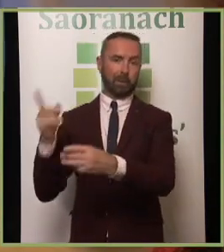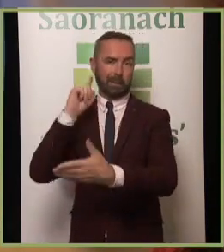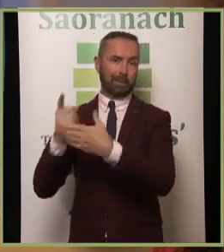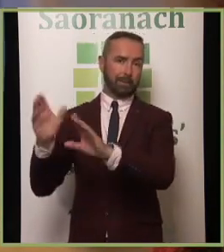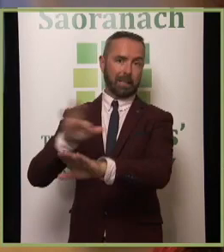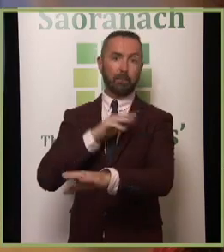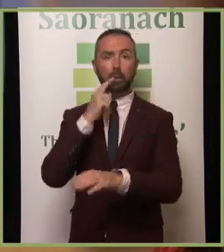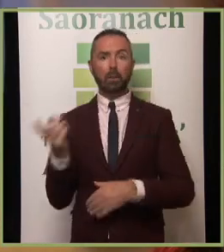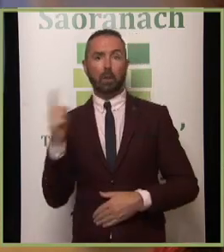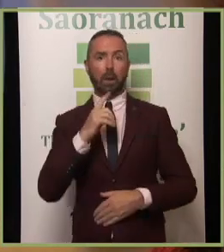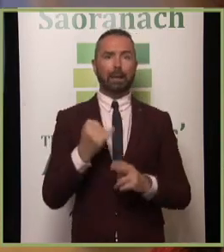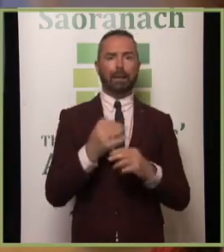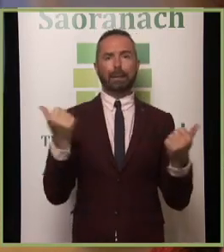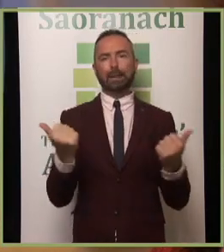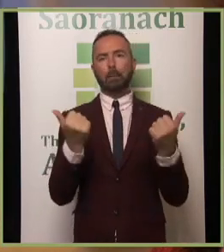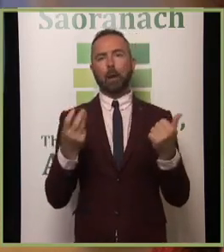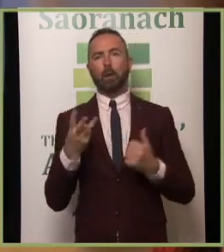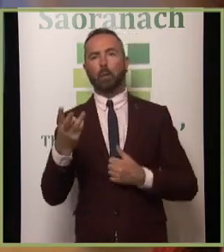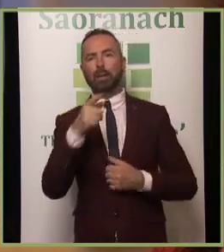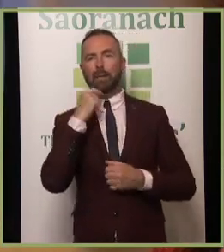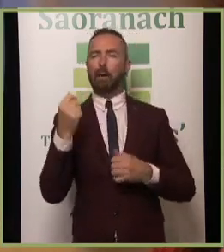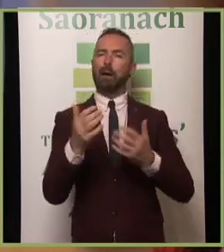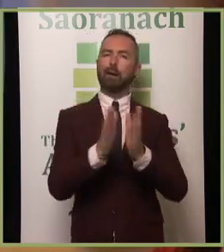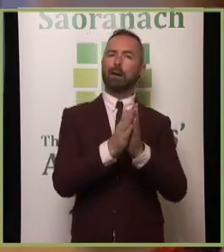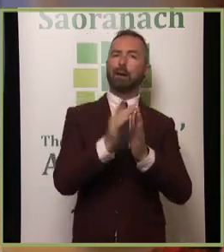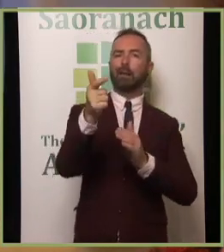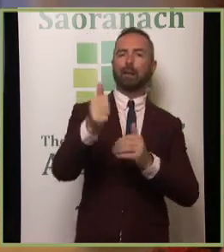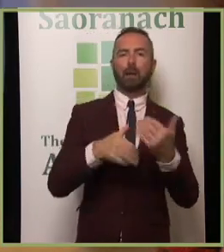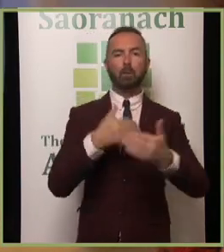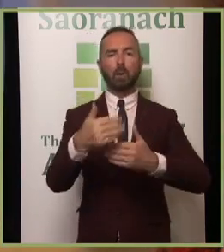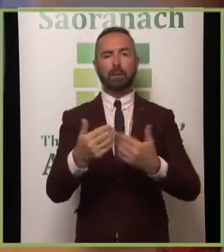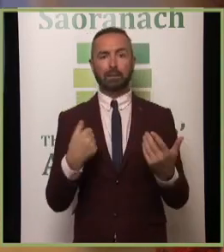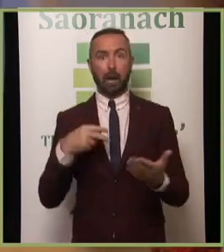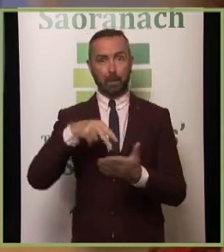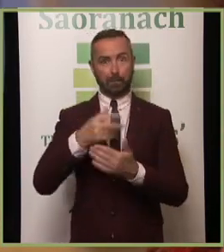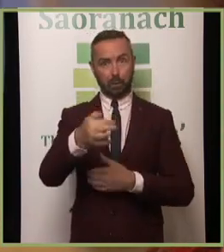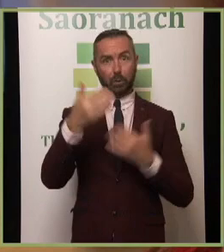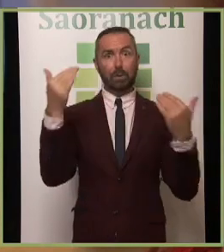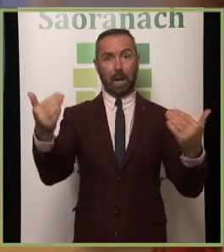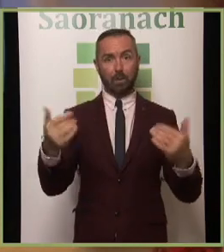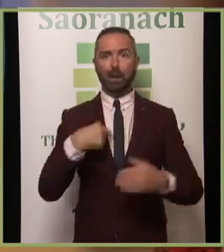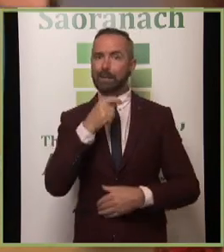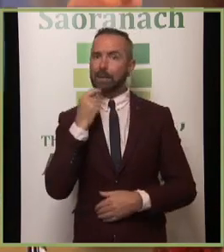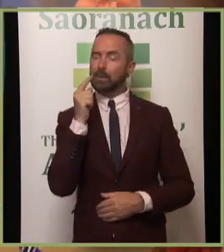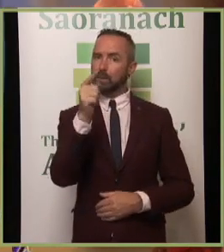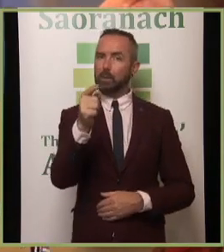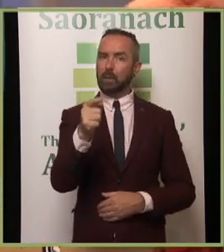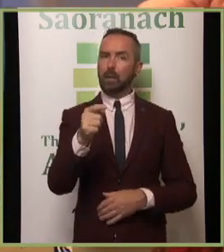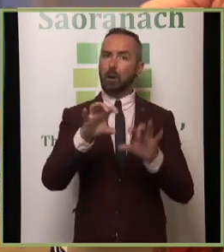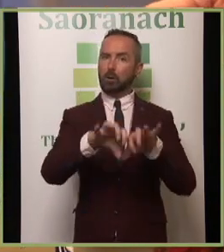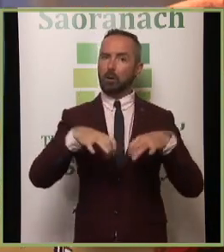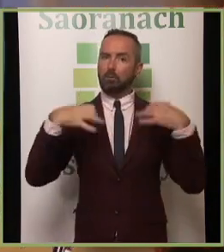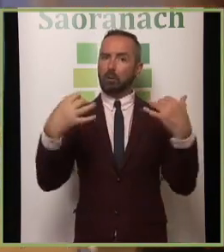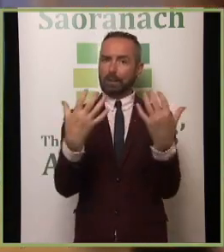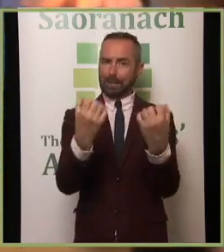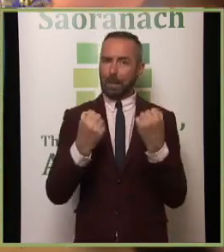a symbolic way and say to us, look, as a Citizens' Assembly and as a process, I stand in front of you today. I say, the Oireachtas has taken